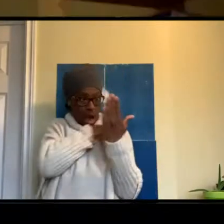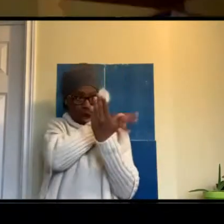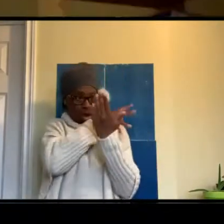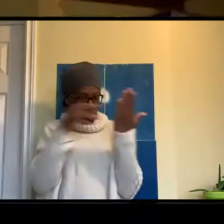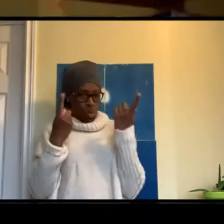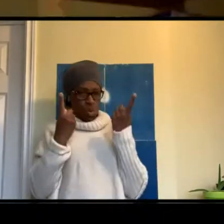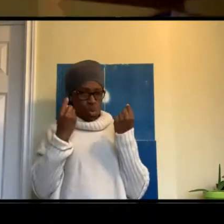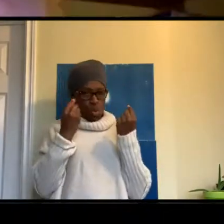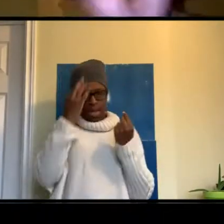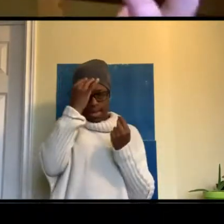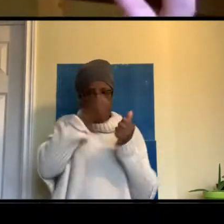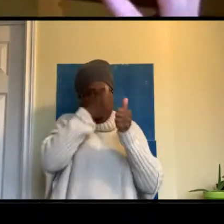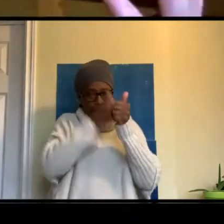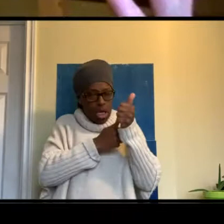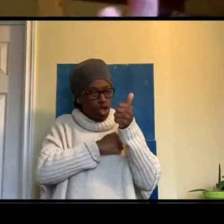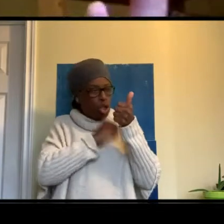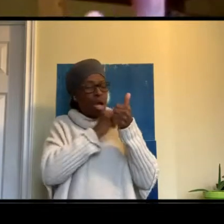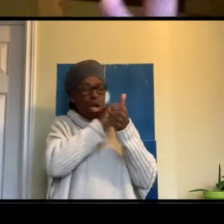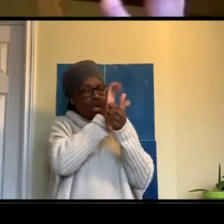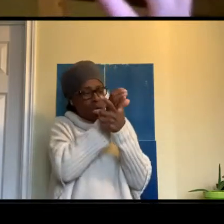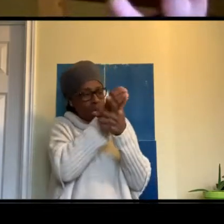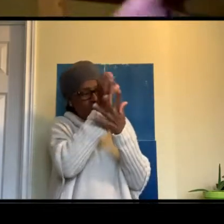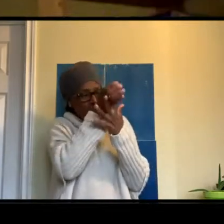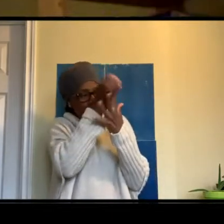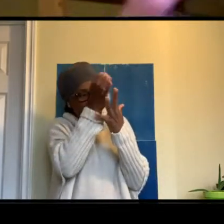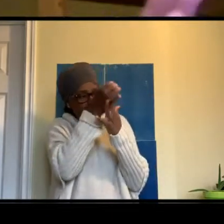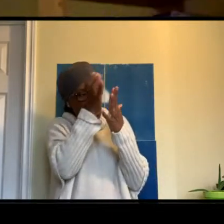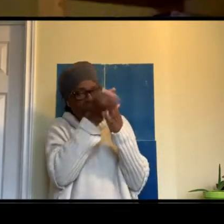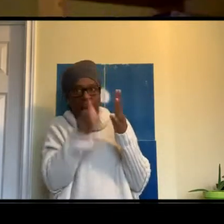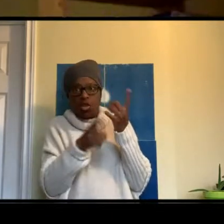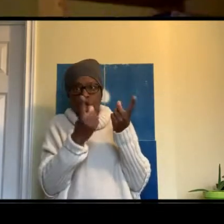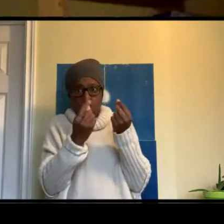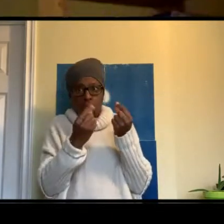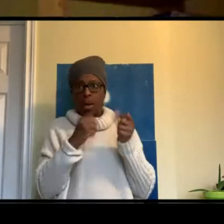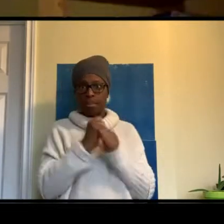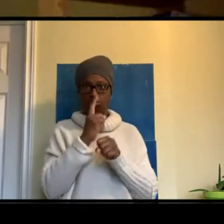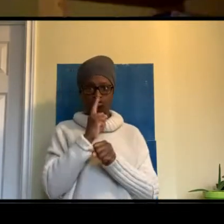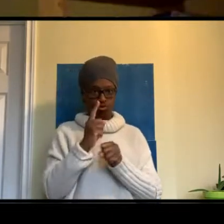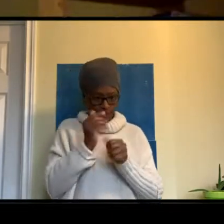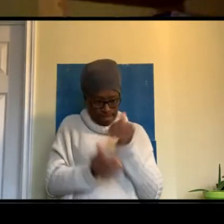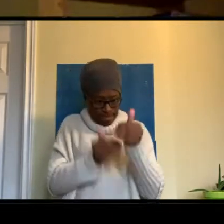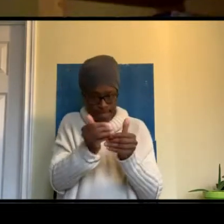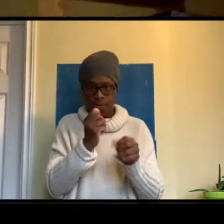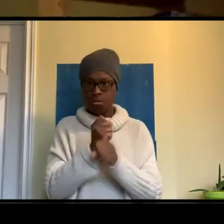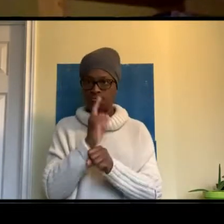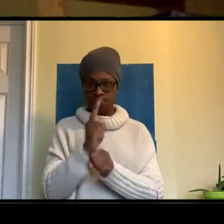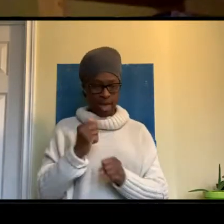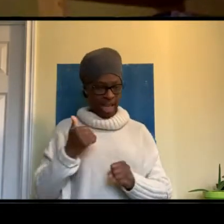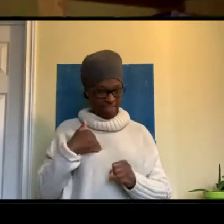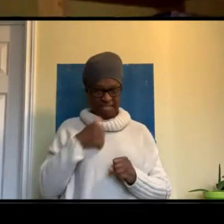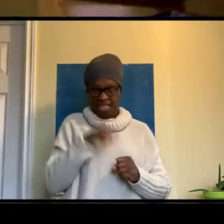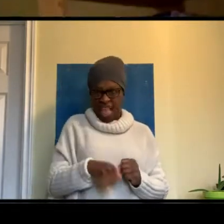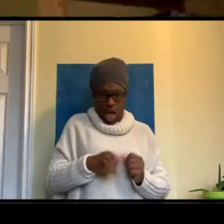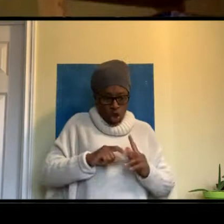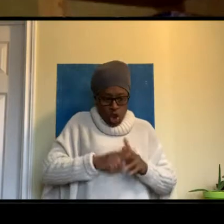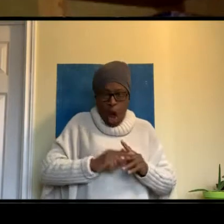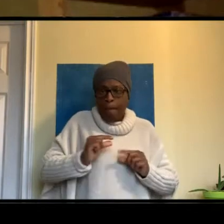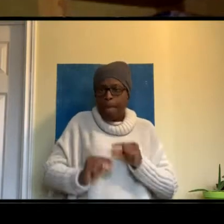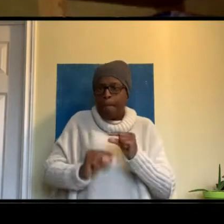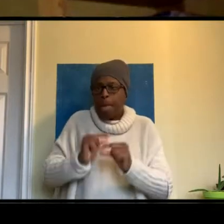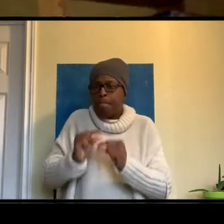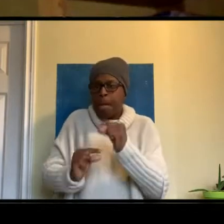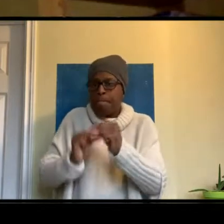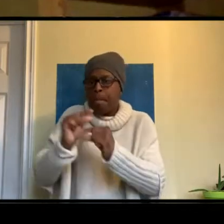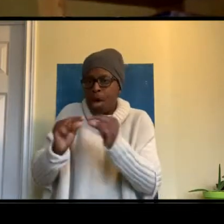know, I don't know why I've got baking on the brain all of a sudden, but like I need to bake a 3-layer cake in 2 hours. Instead, you know, break it